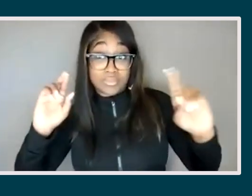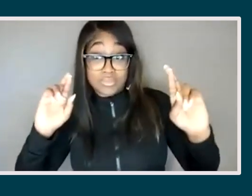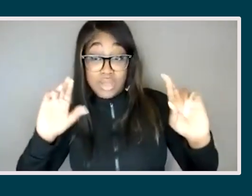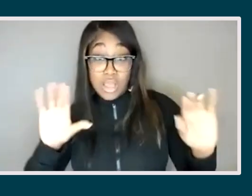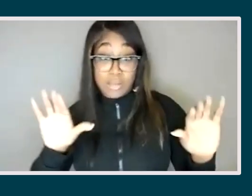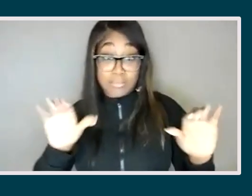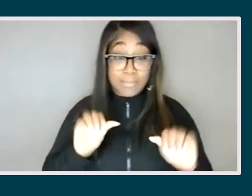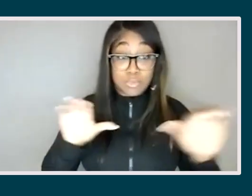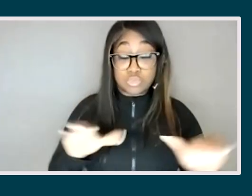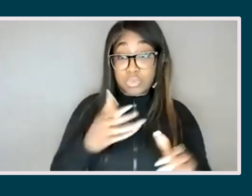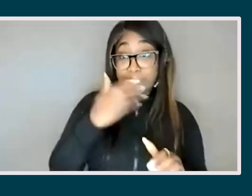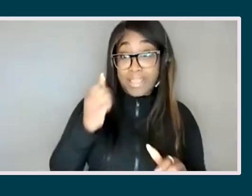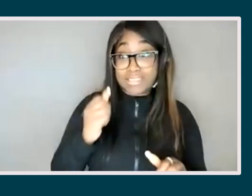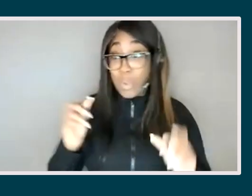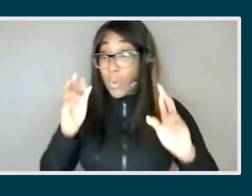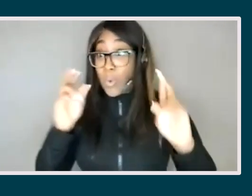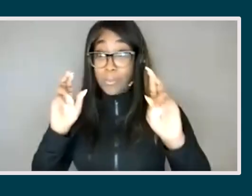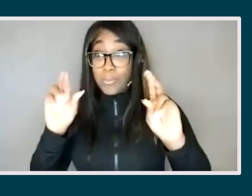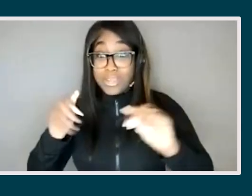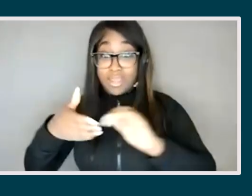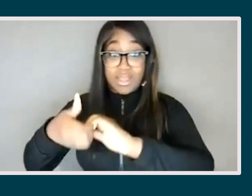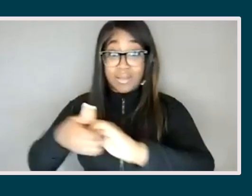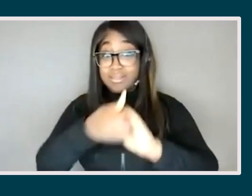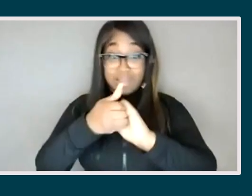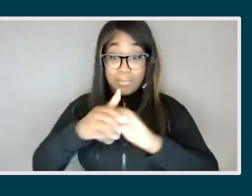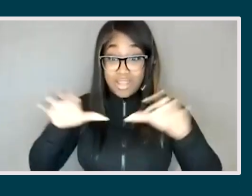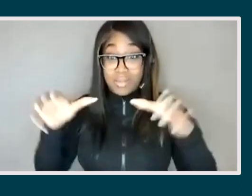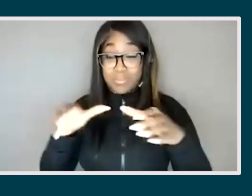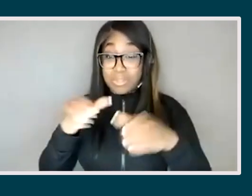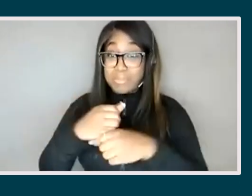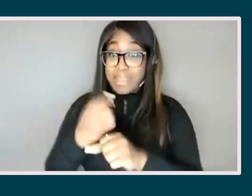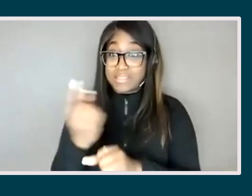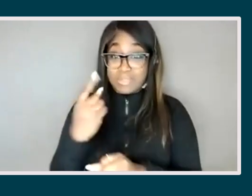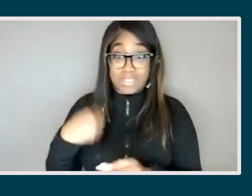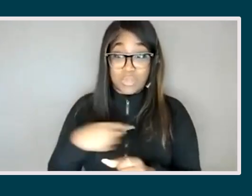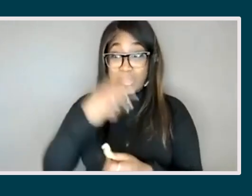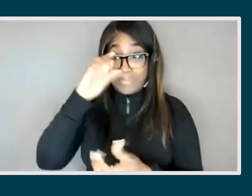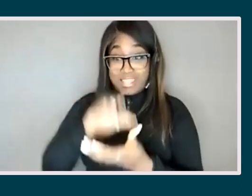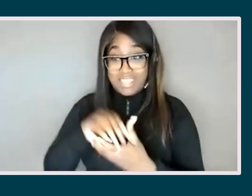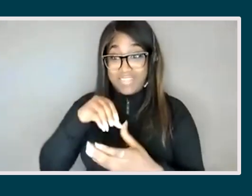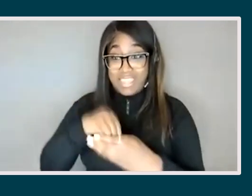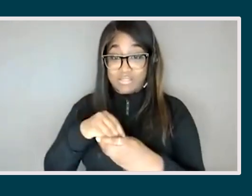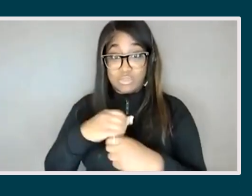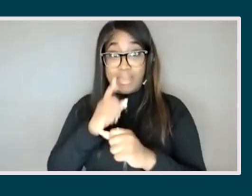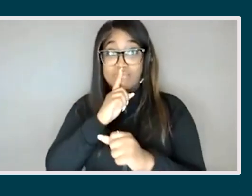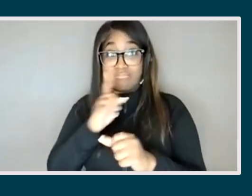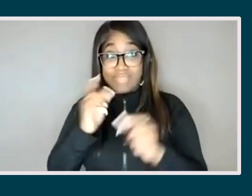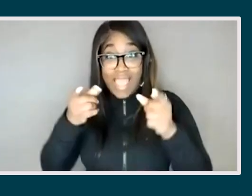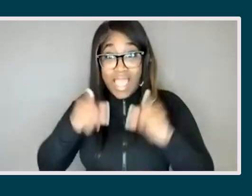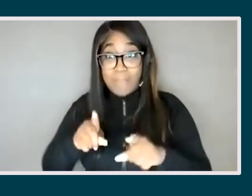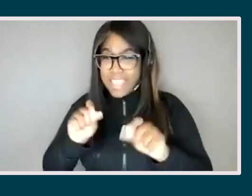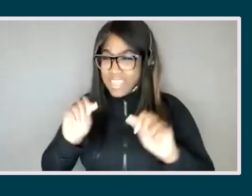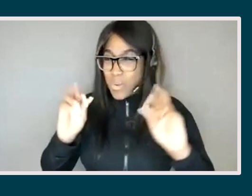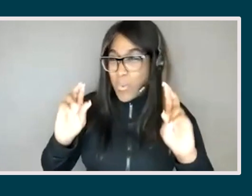hope that we are able to come together and collaborate and make something we believe in happen. I can release